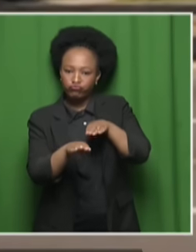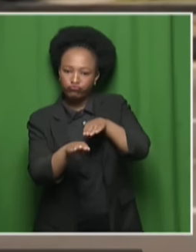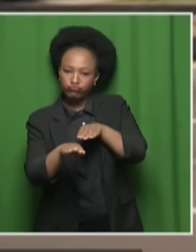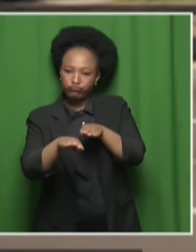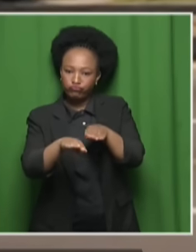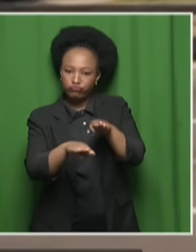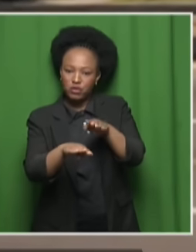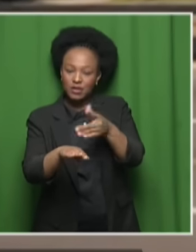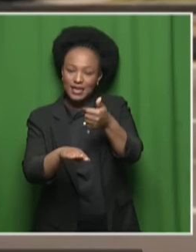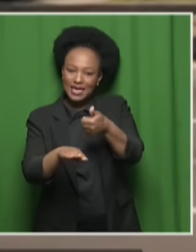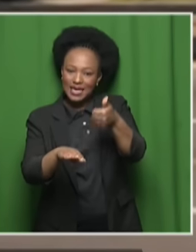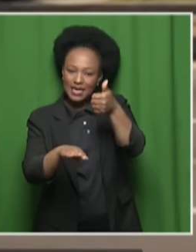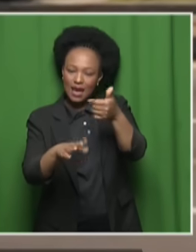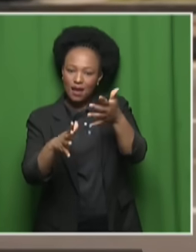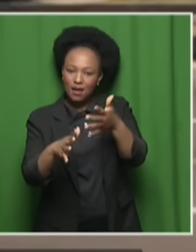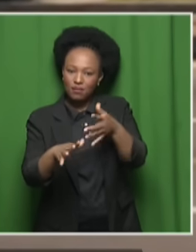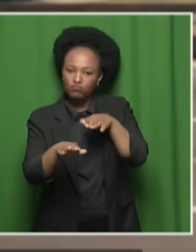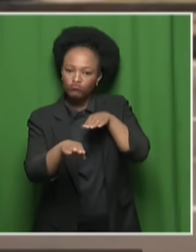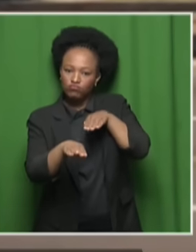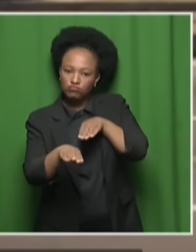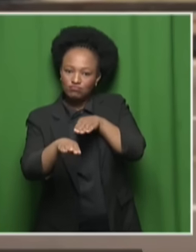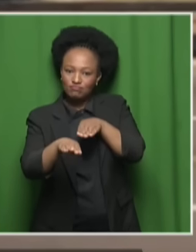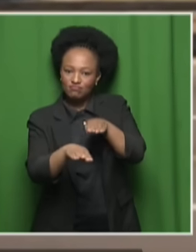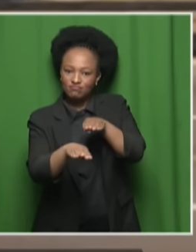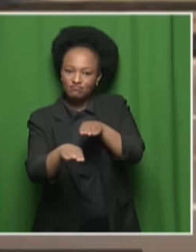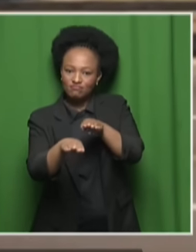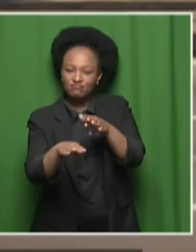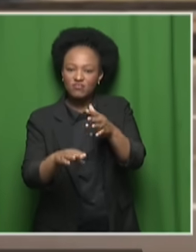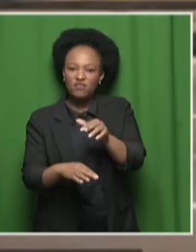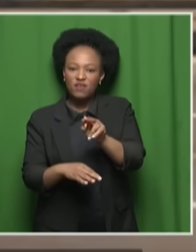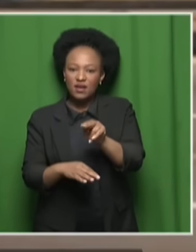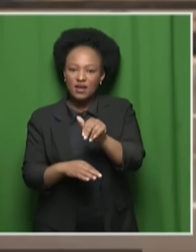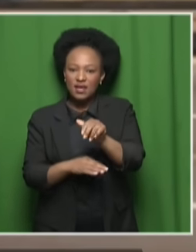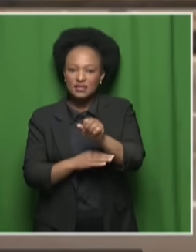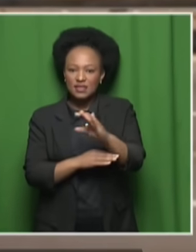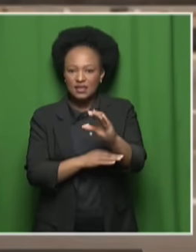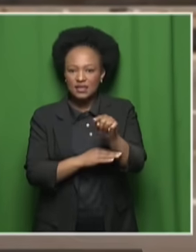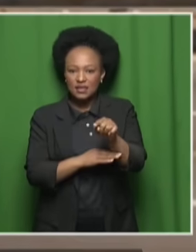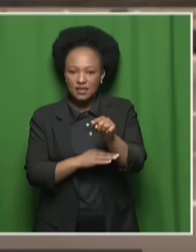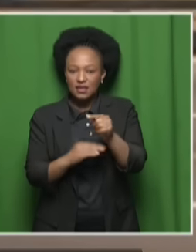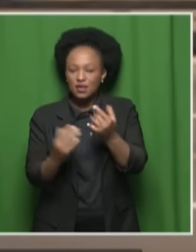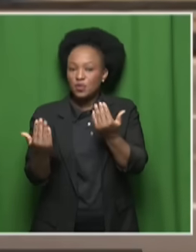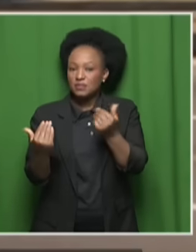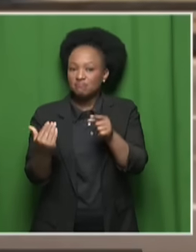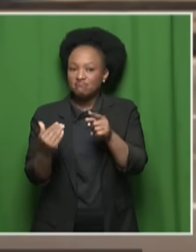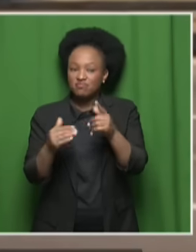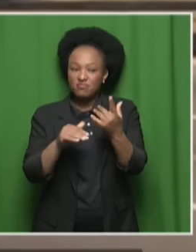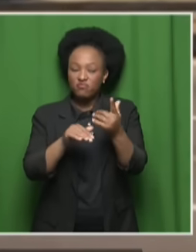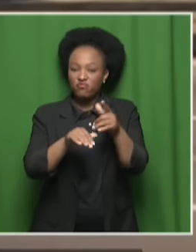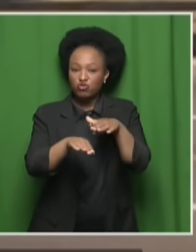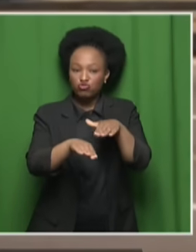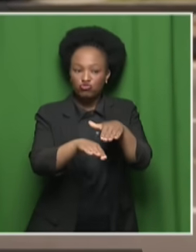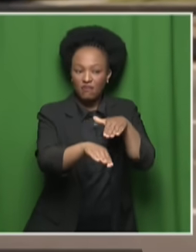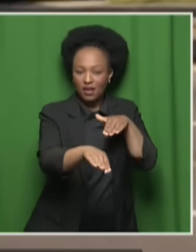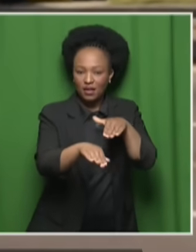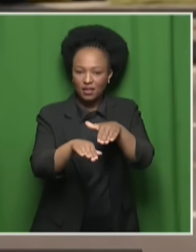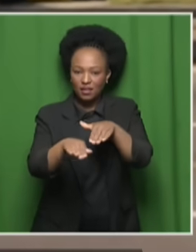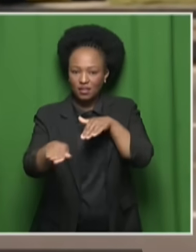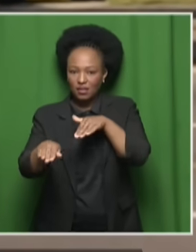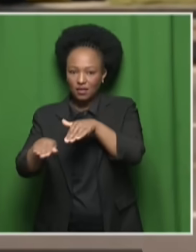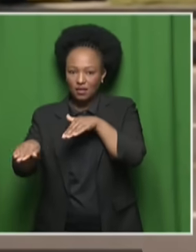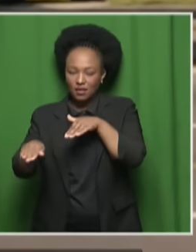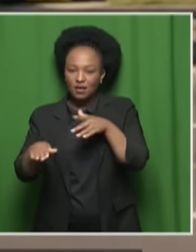heads of state as they are making their way to the Nasrec Expo Center. While we expect traffic is expected to surge